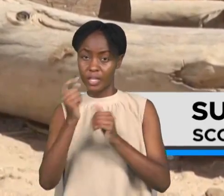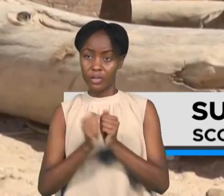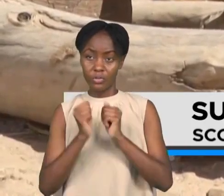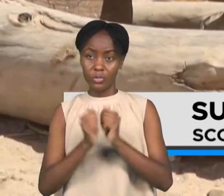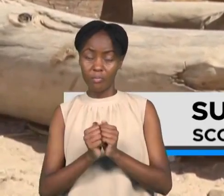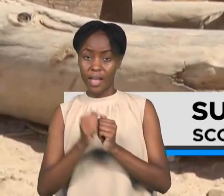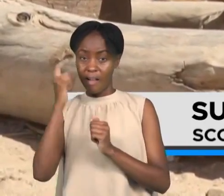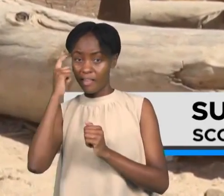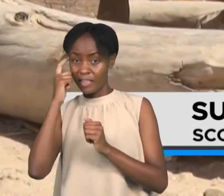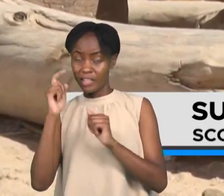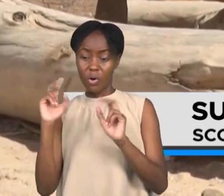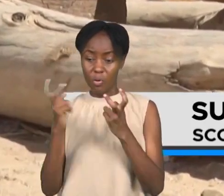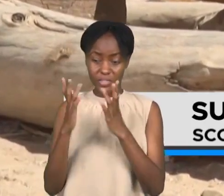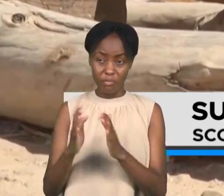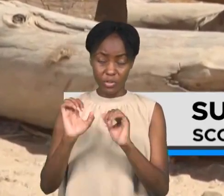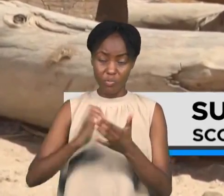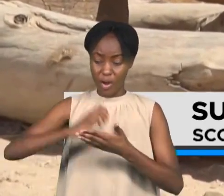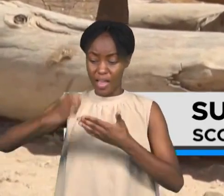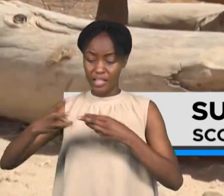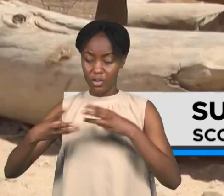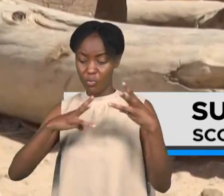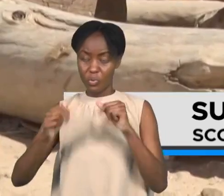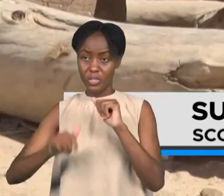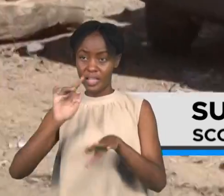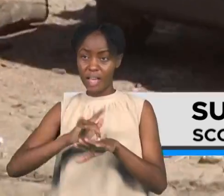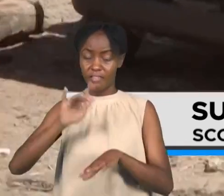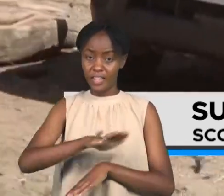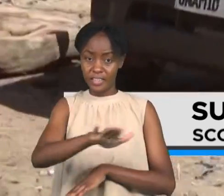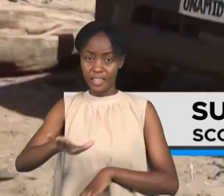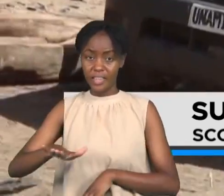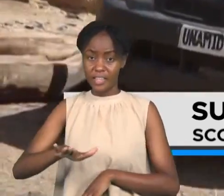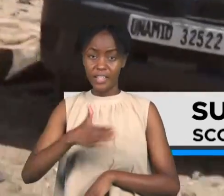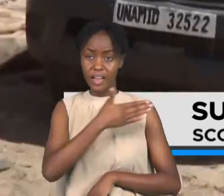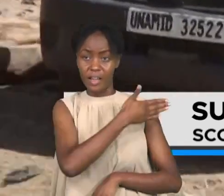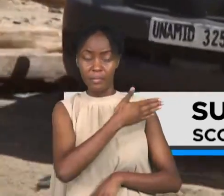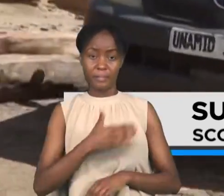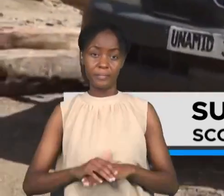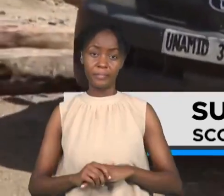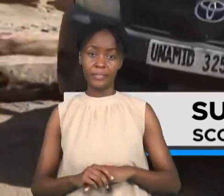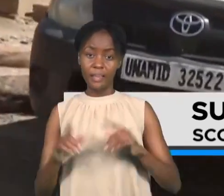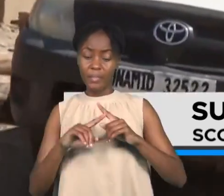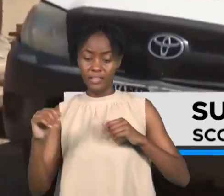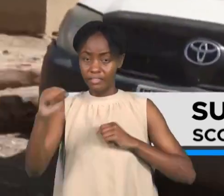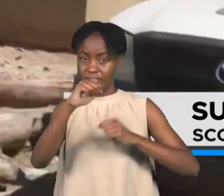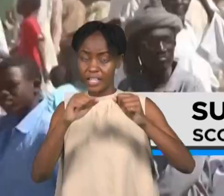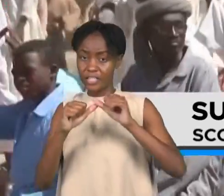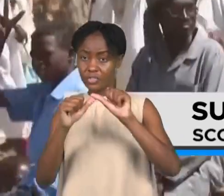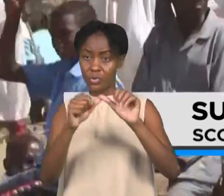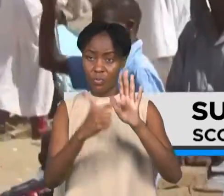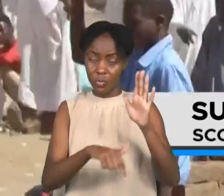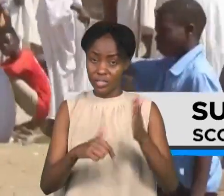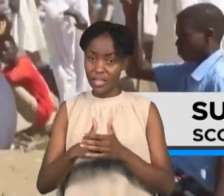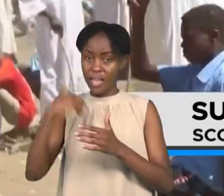would end years of war that has left the vast western region awash with weapons. The fighting reportedly pitted Arab